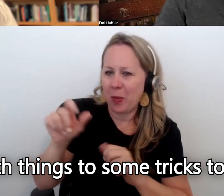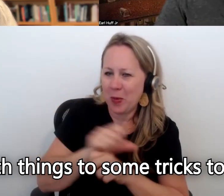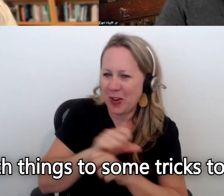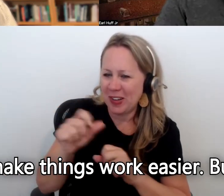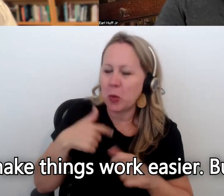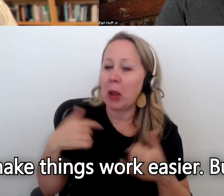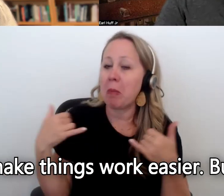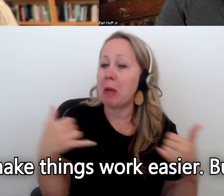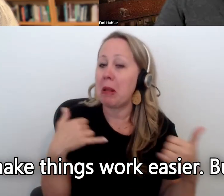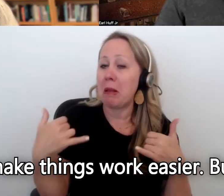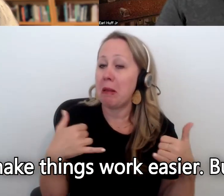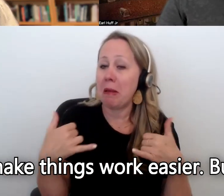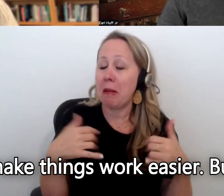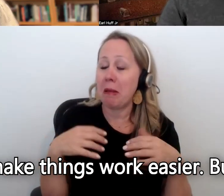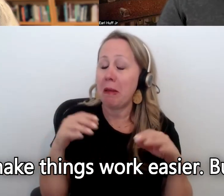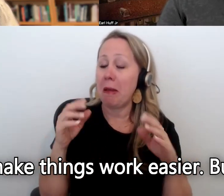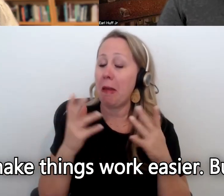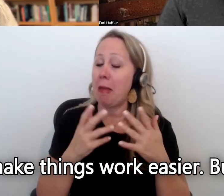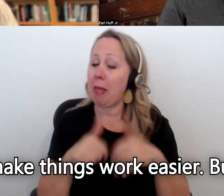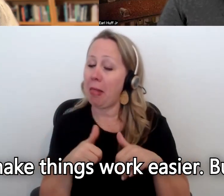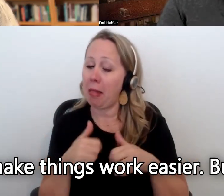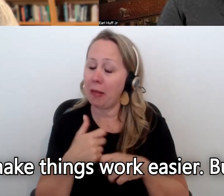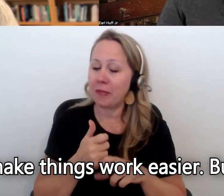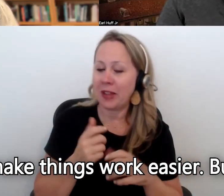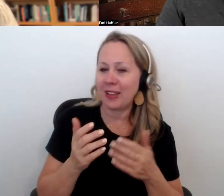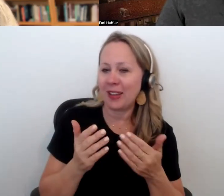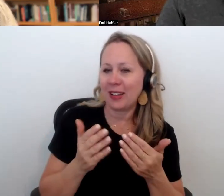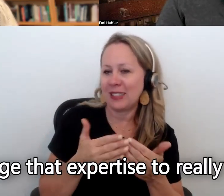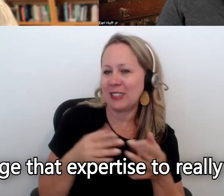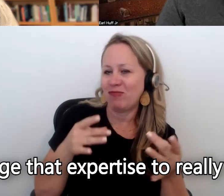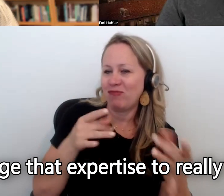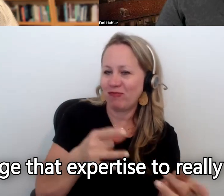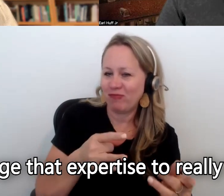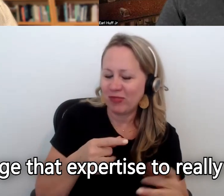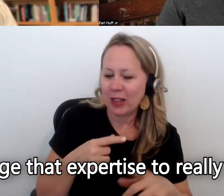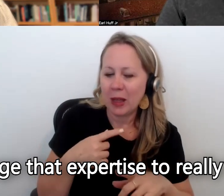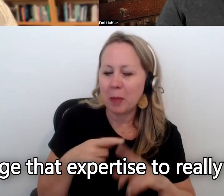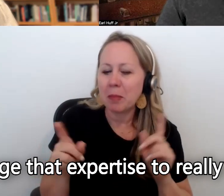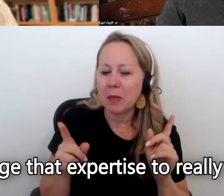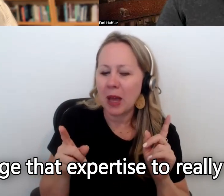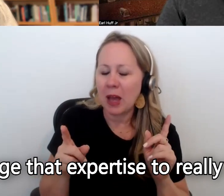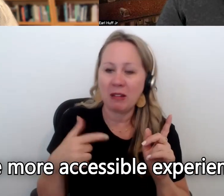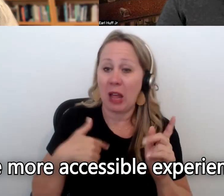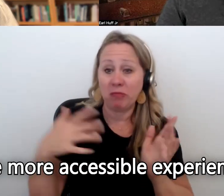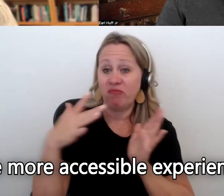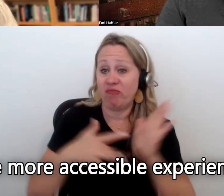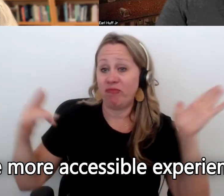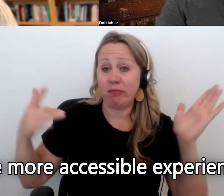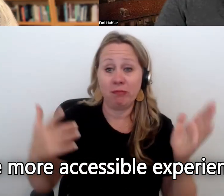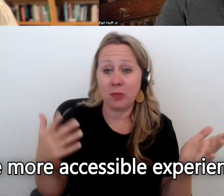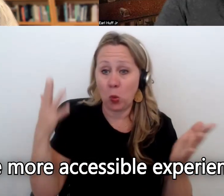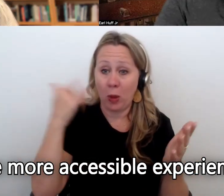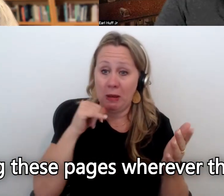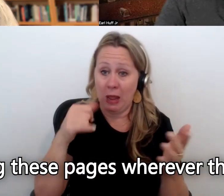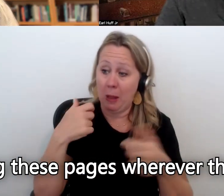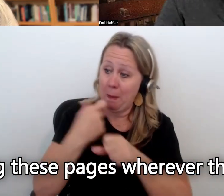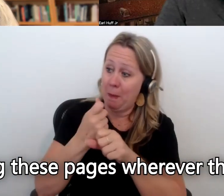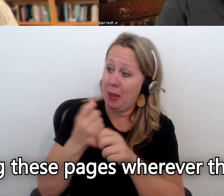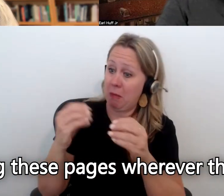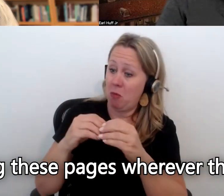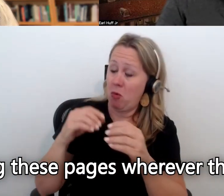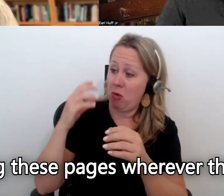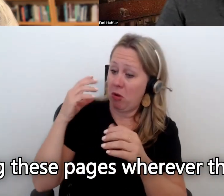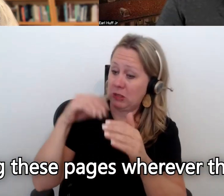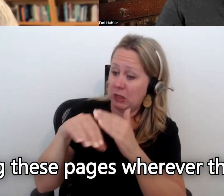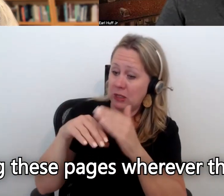some tricks to kind of make things work easier. But I leverage that expertise to really help make more accessible experience navigating